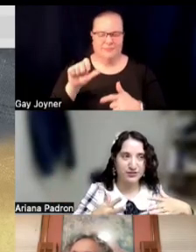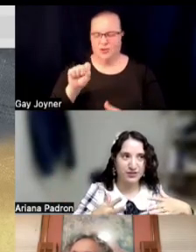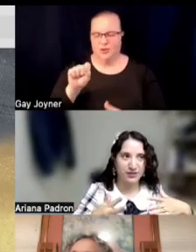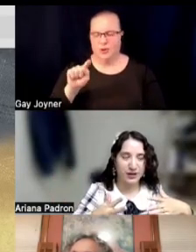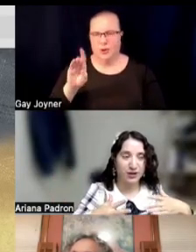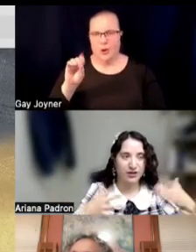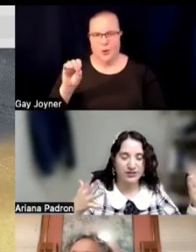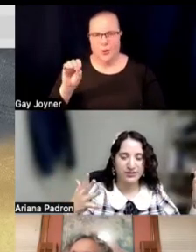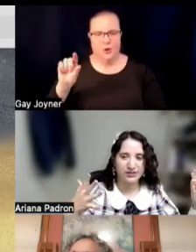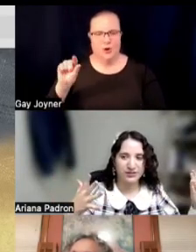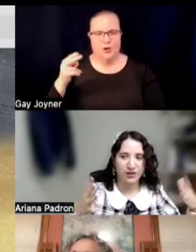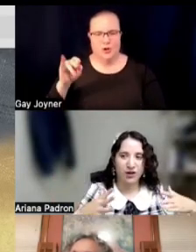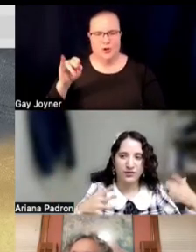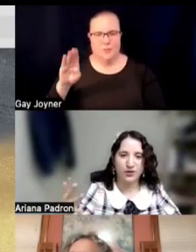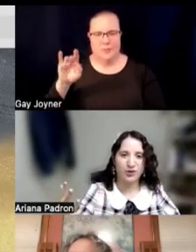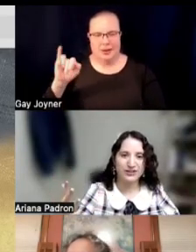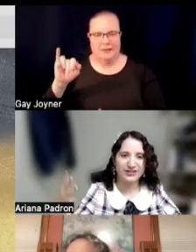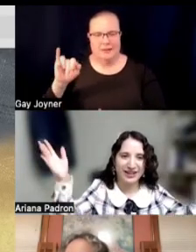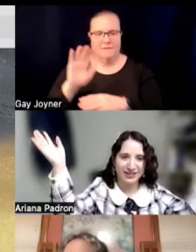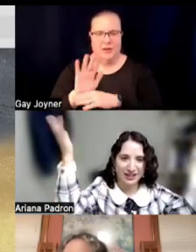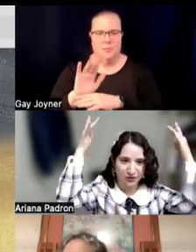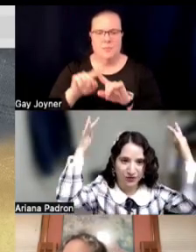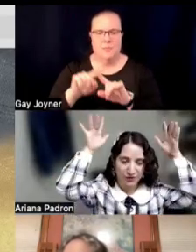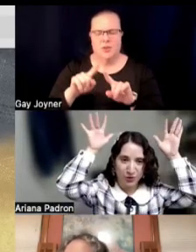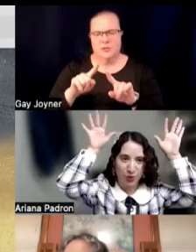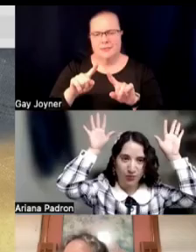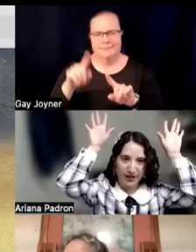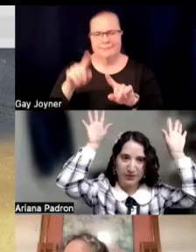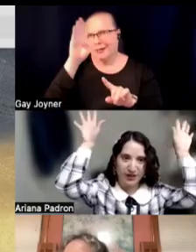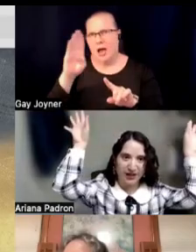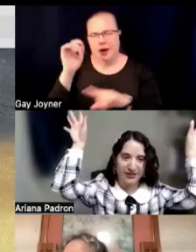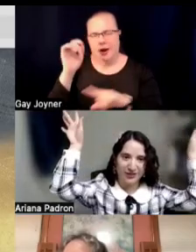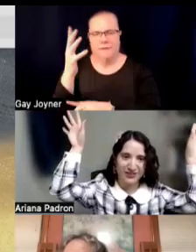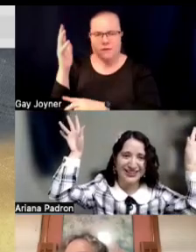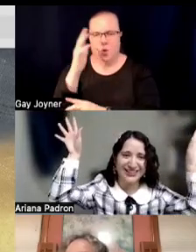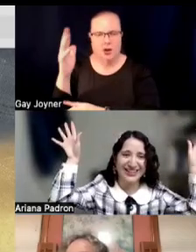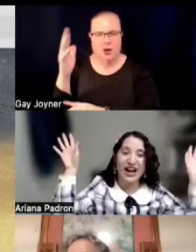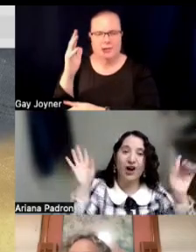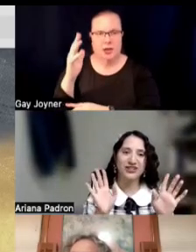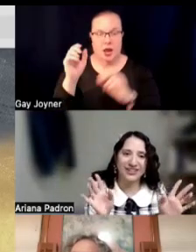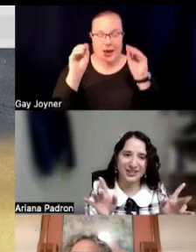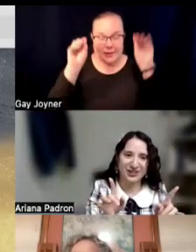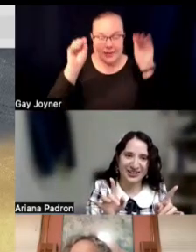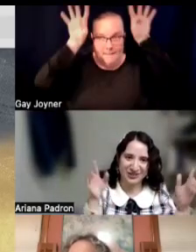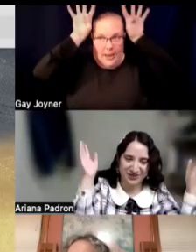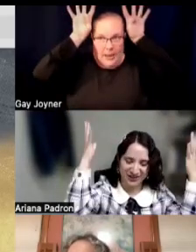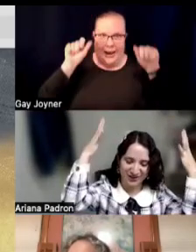forest, like god of the forest. And it has like so many antlers. I only did like two antlers, but this one